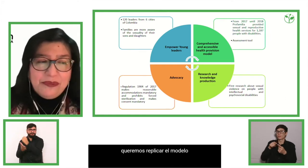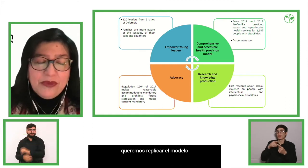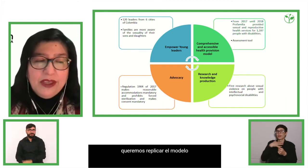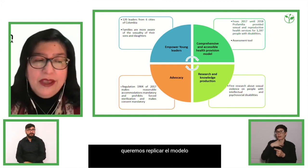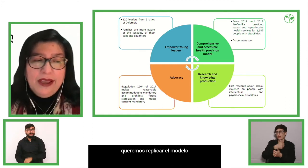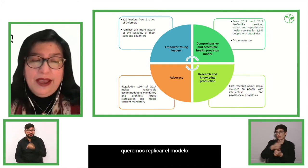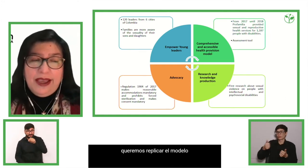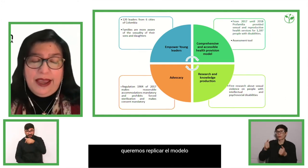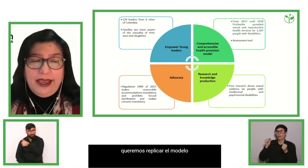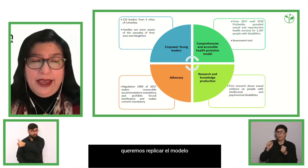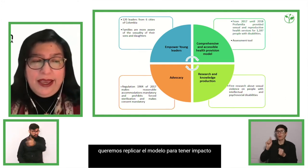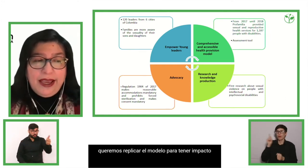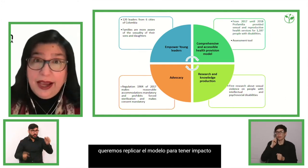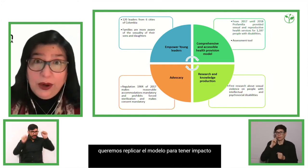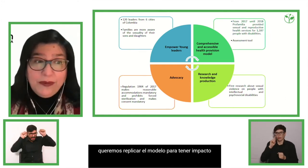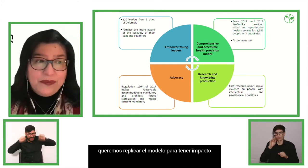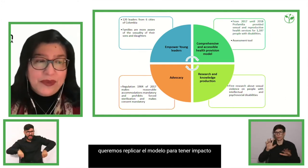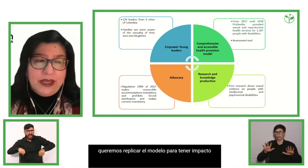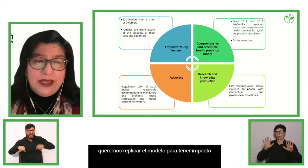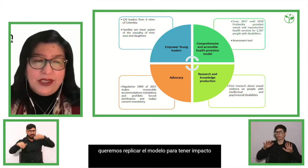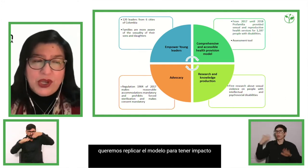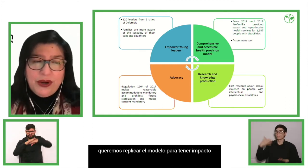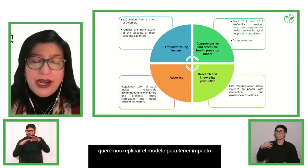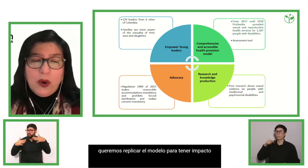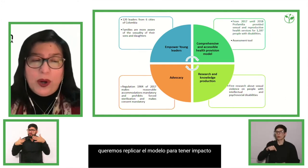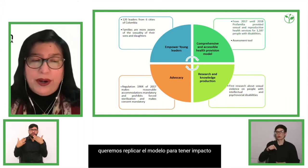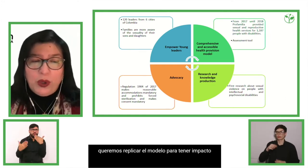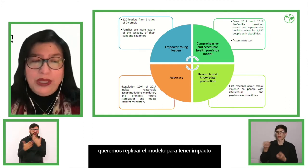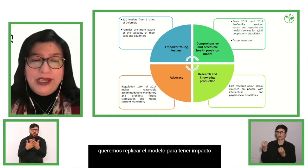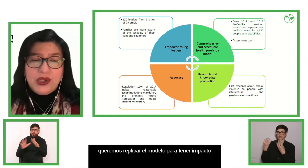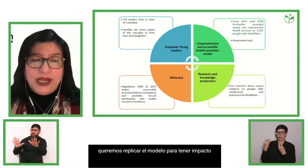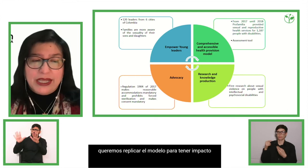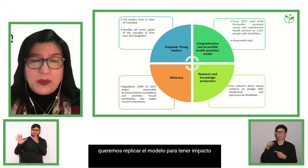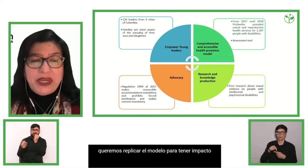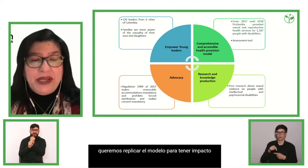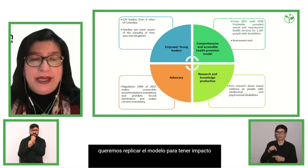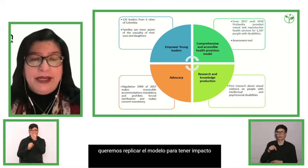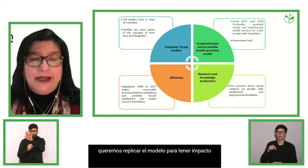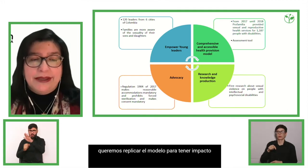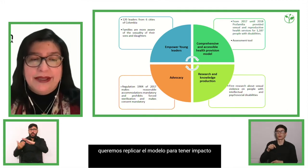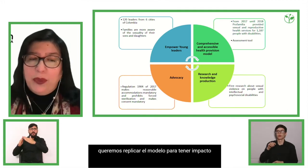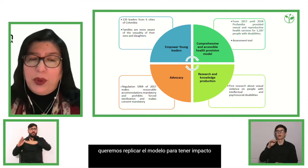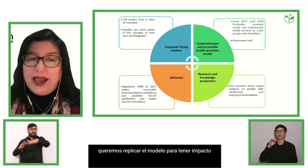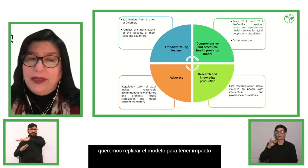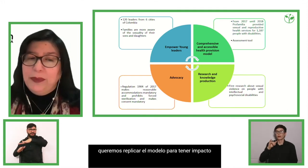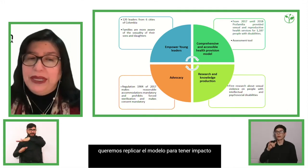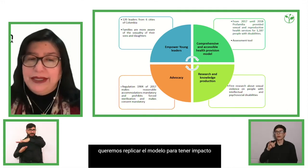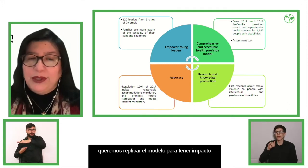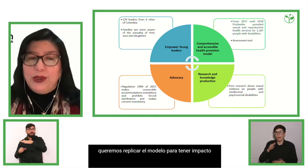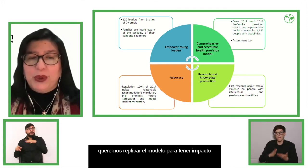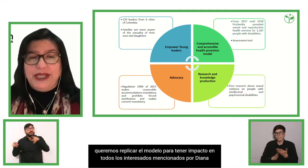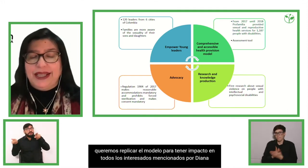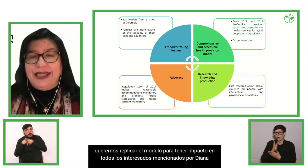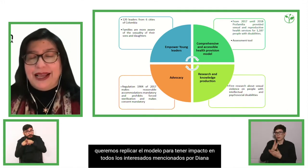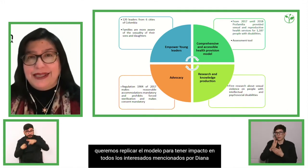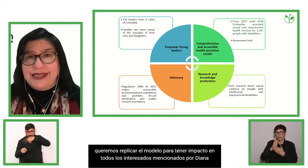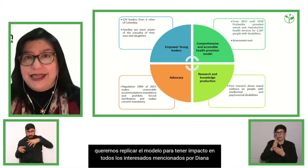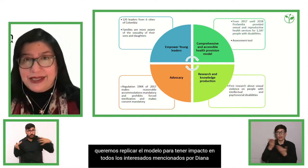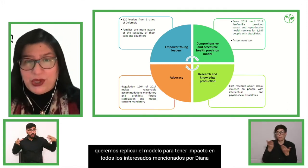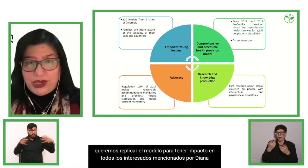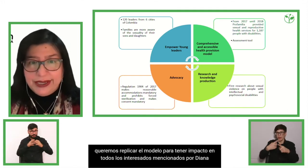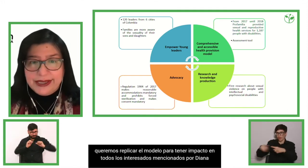mencionados por Diana. How? ¿Cómo? Sharing our knowledge and experience that we have built during the